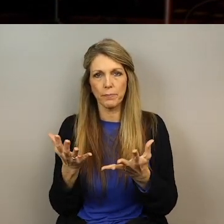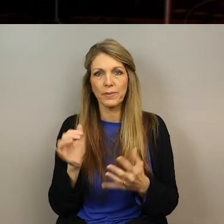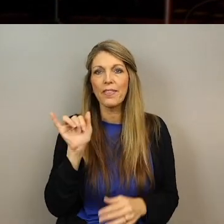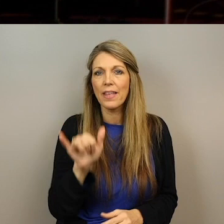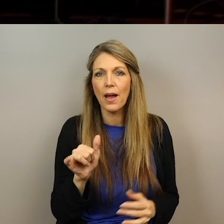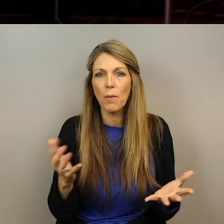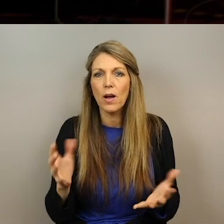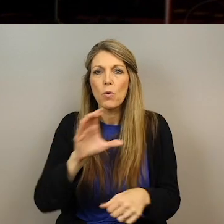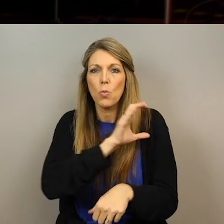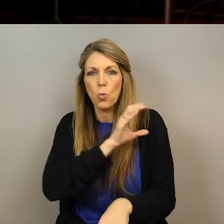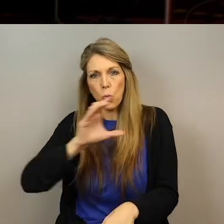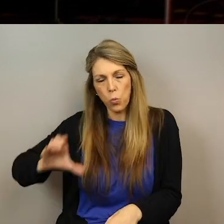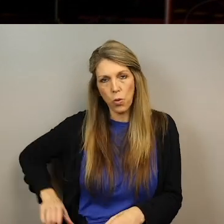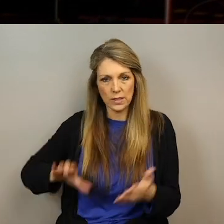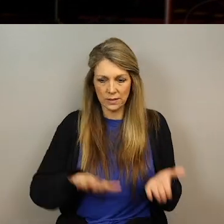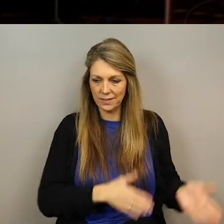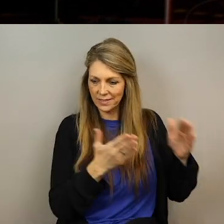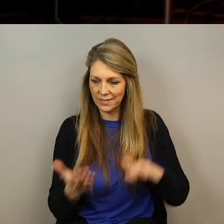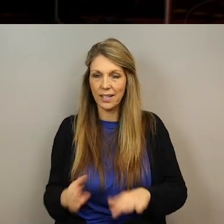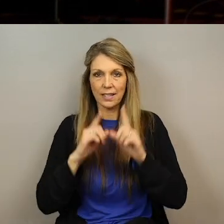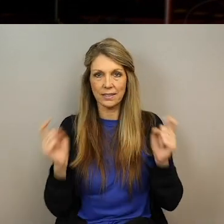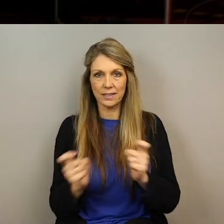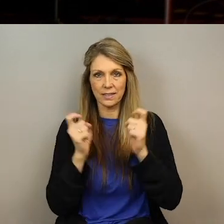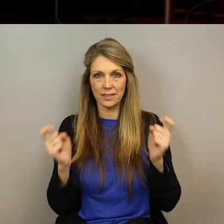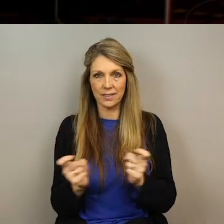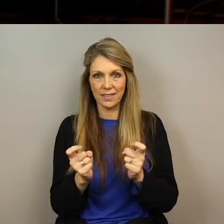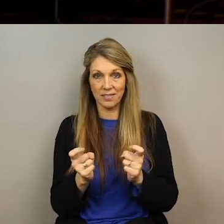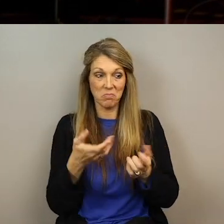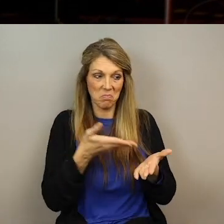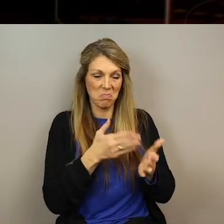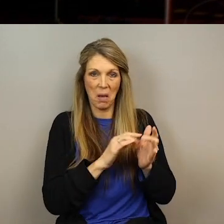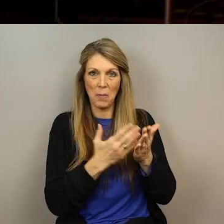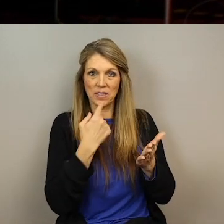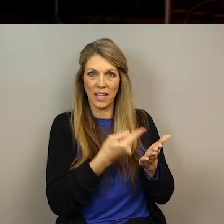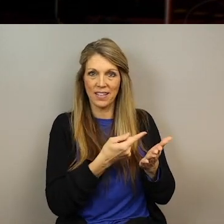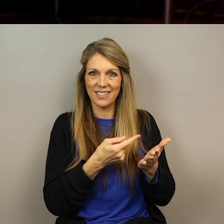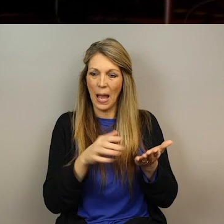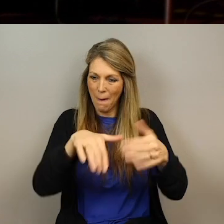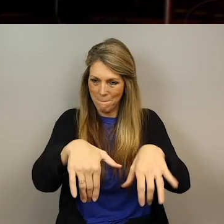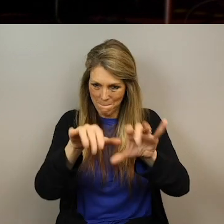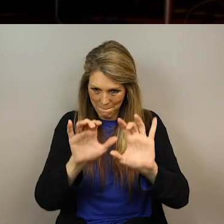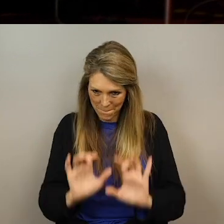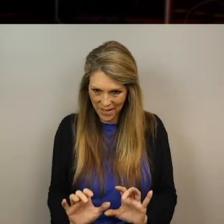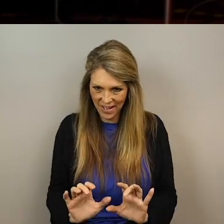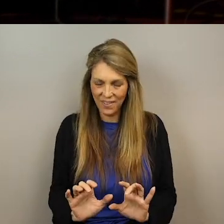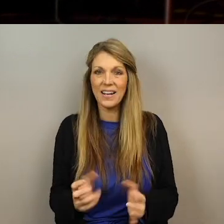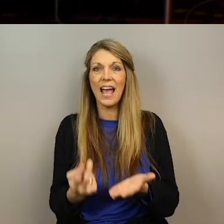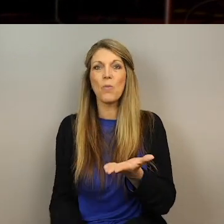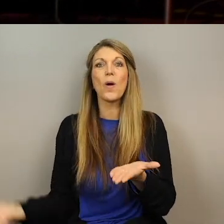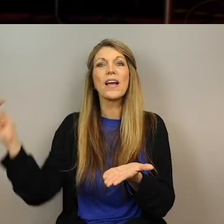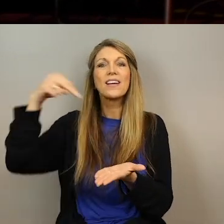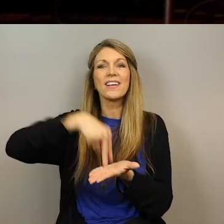"that Christ died for our sins according to the scriptures, that he was buried, and that he